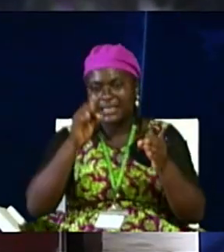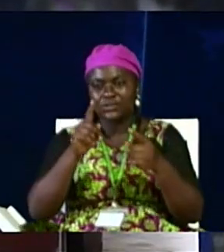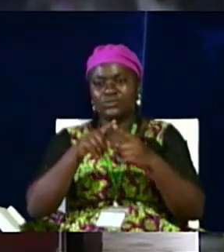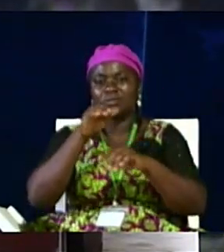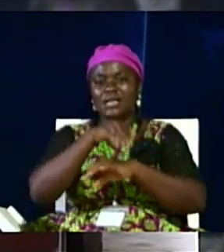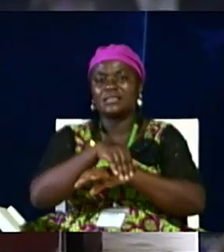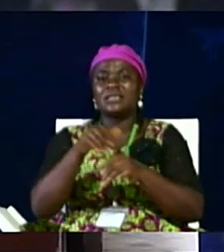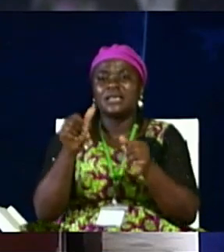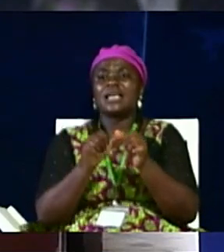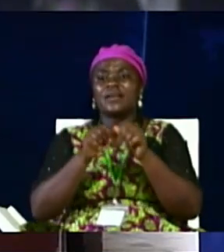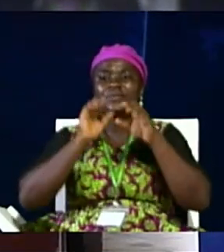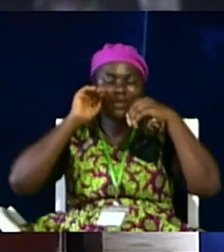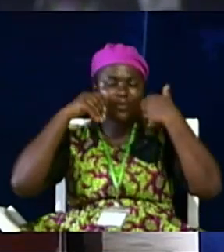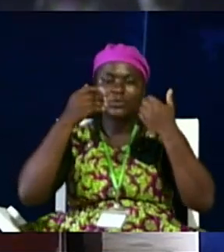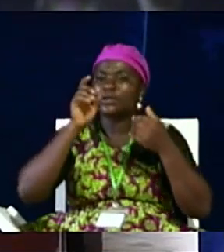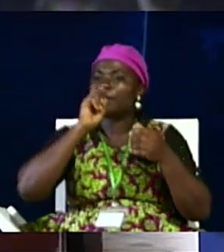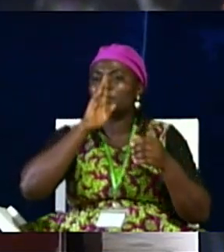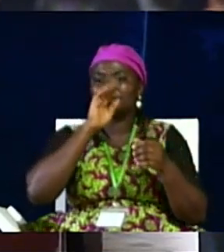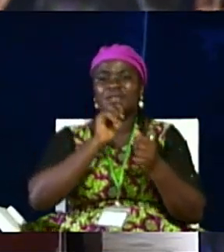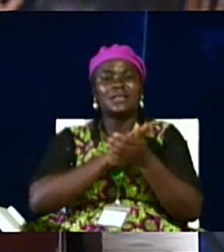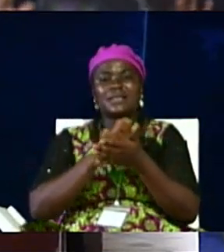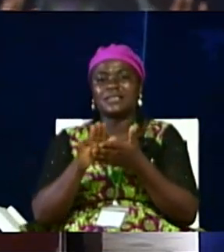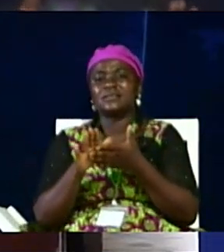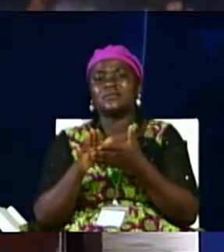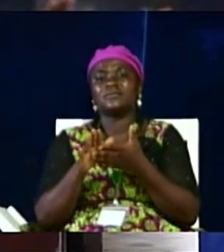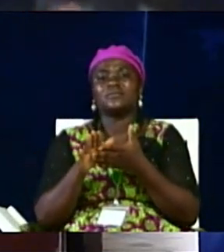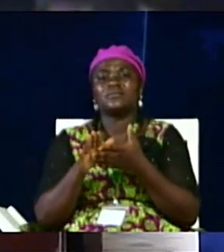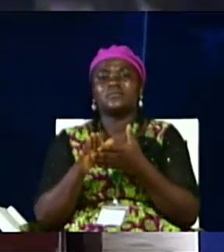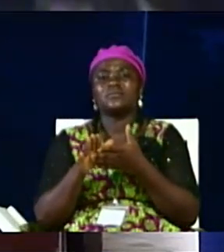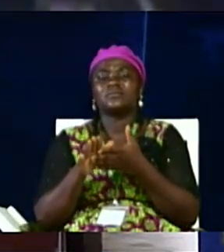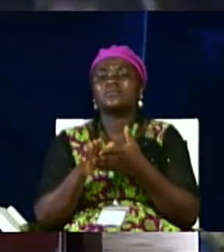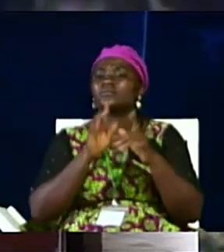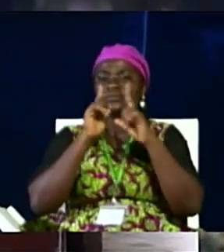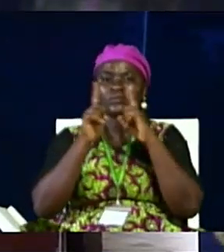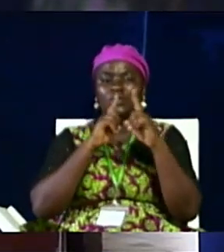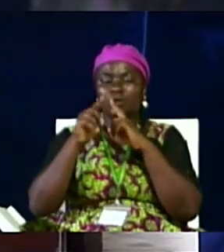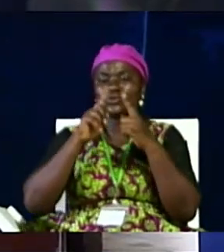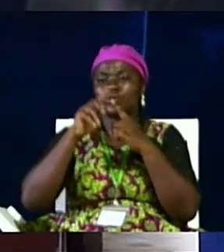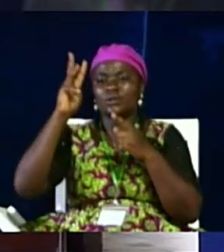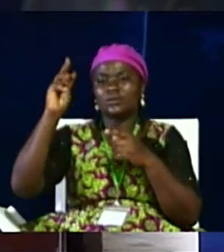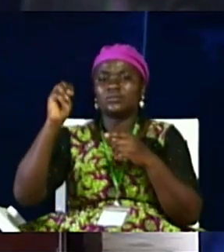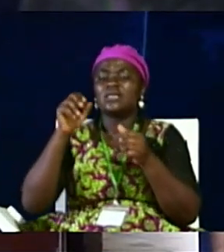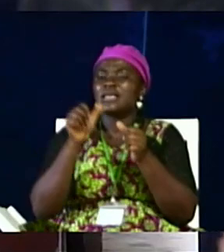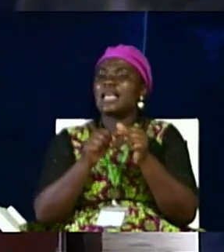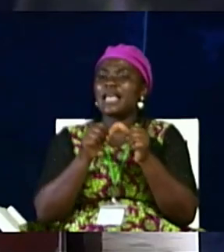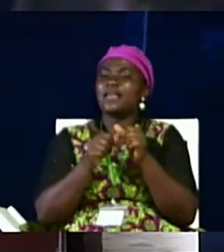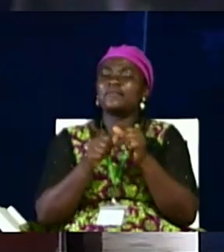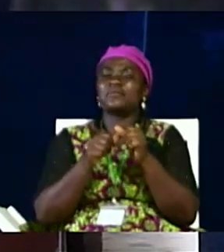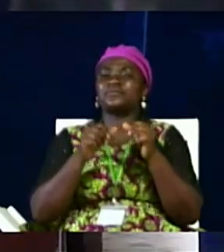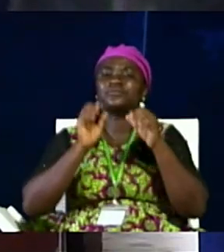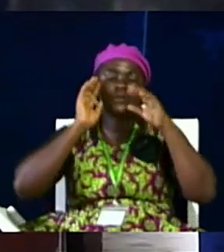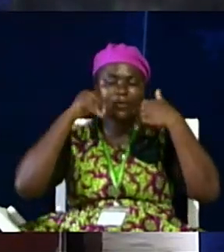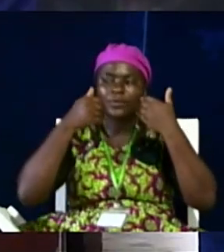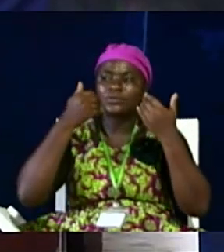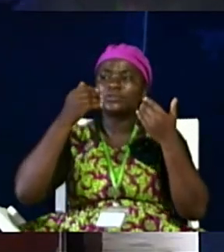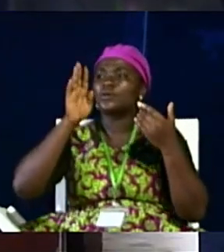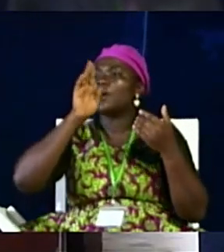must be erased. Go ahead and begin to talk to him. Every reproach must be